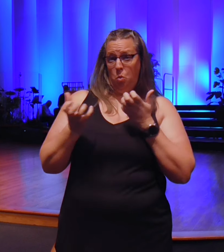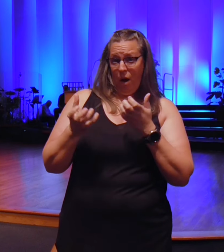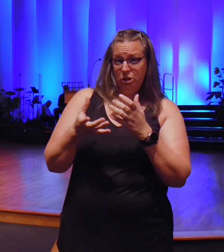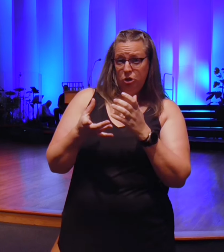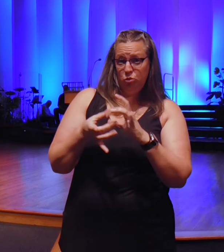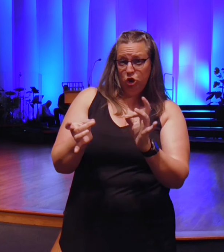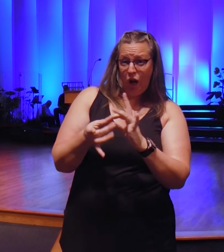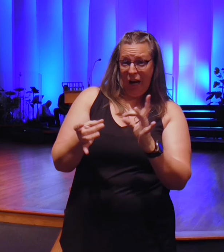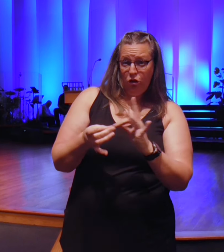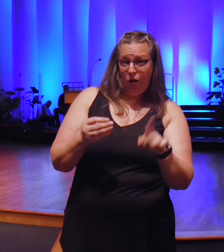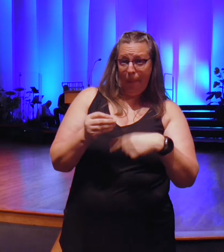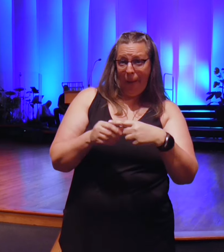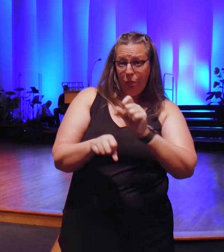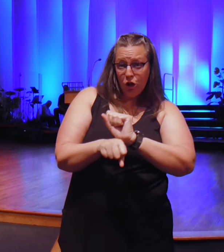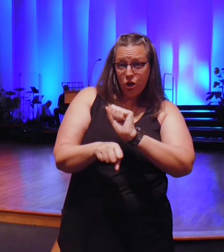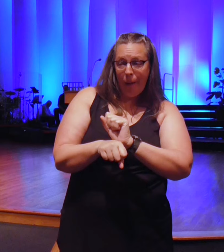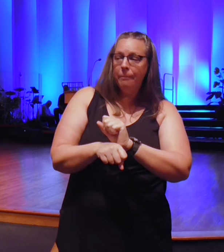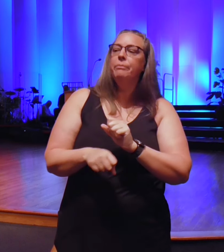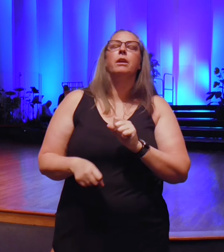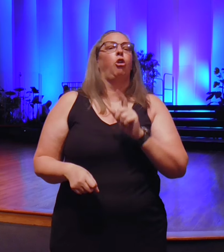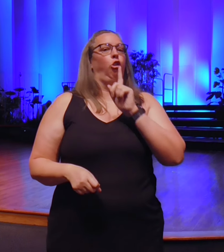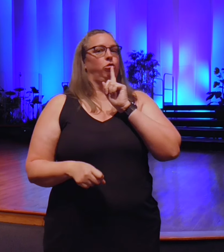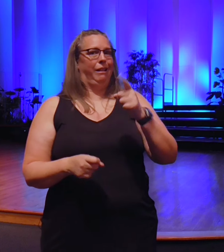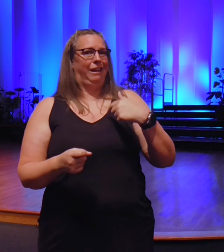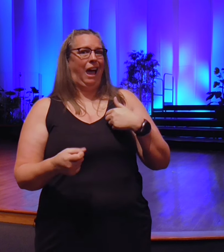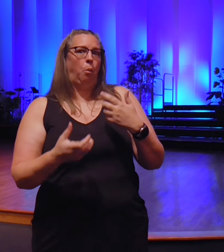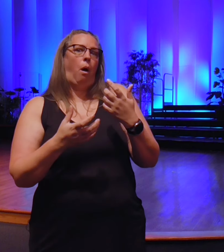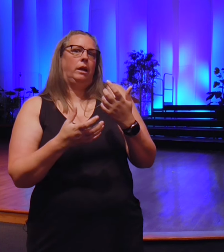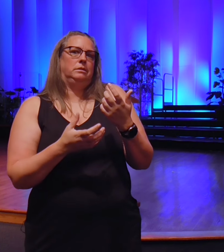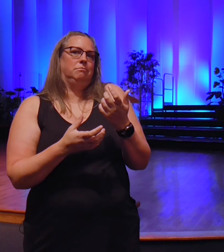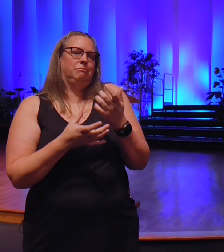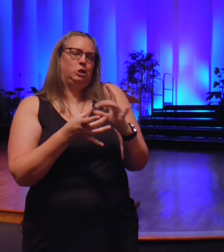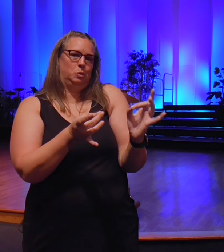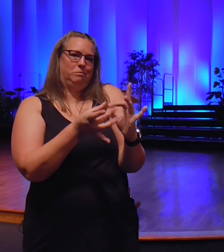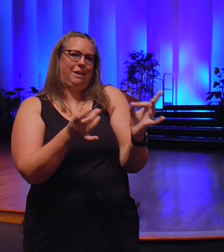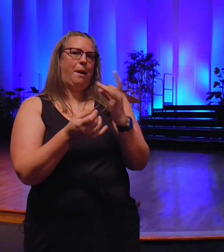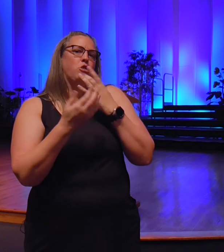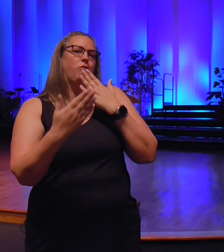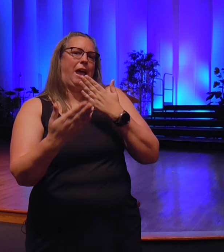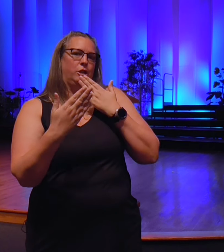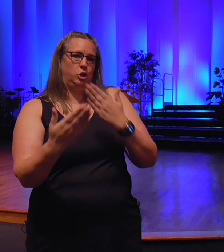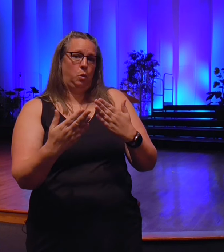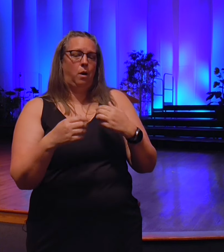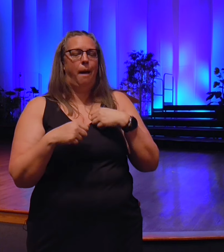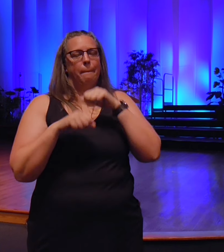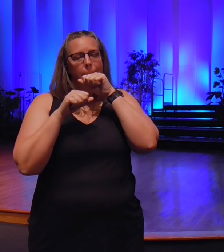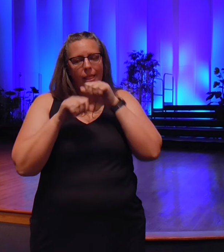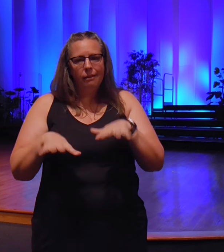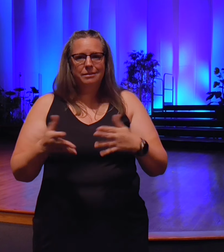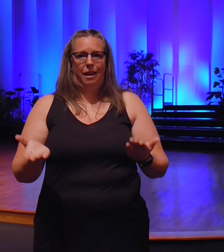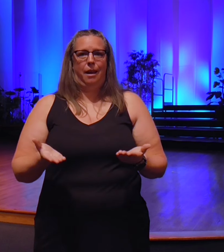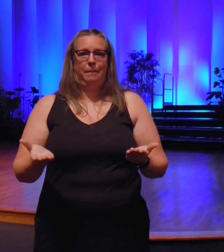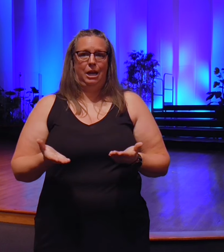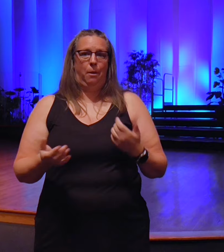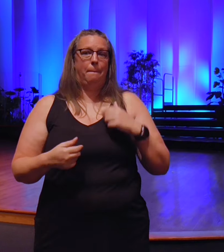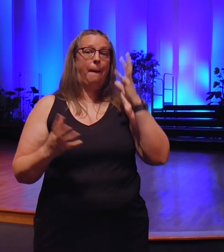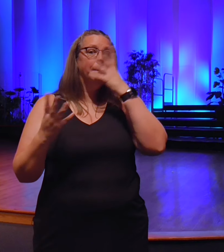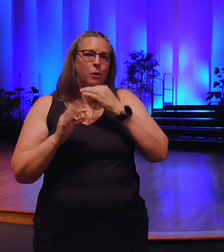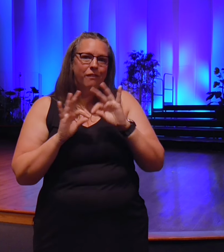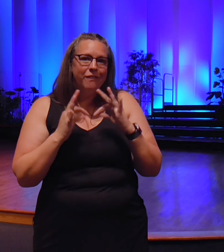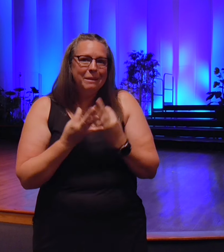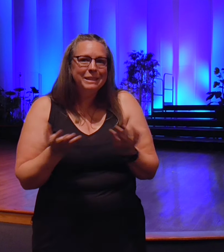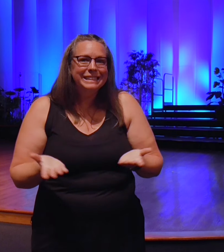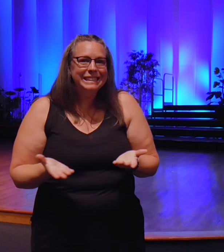share with us? I would just like to express a lot of gratitude. I feel so blessed to be here, to have my beautiful